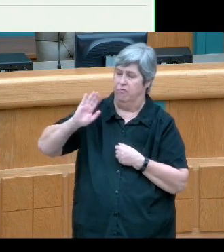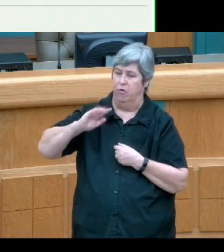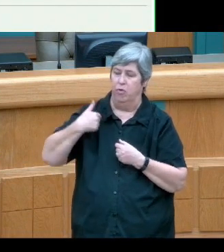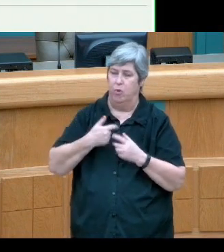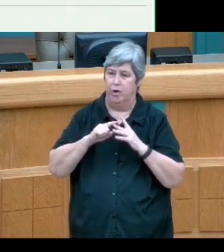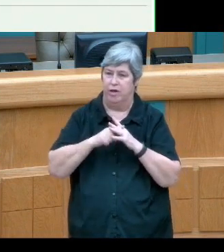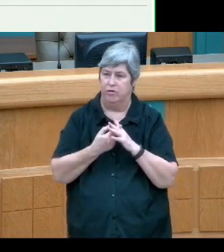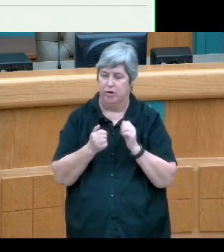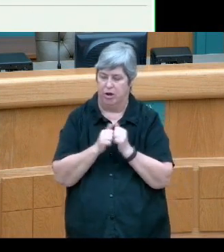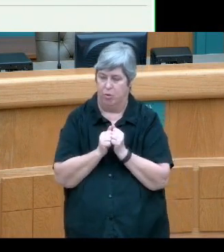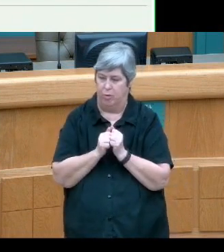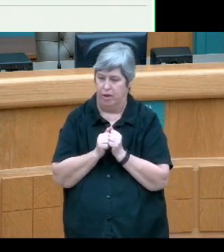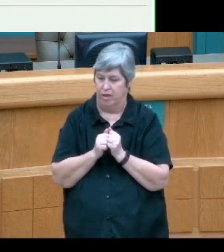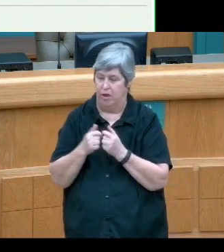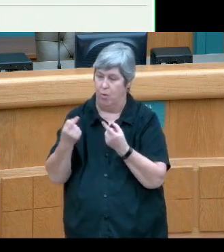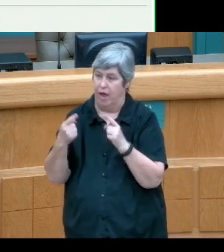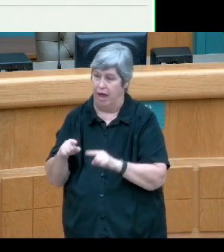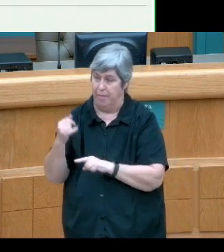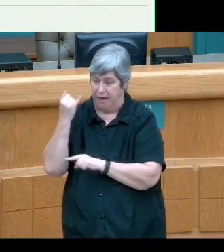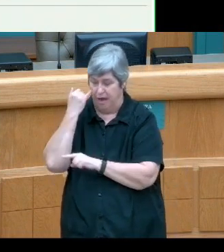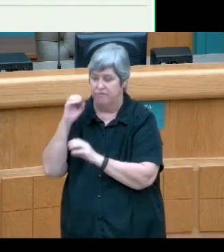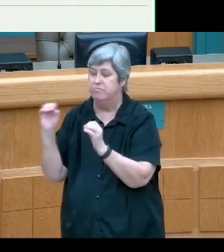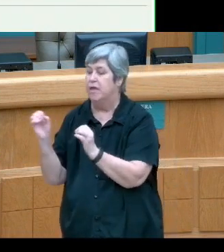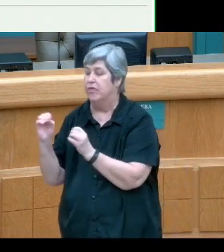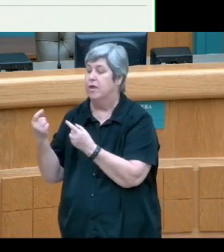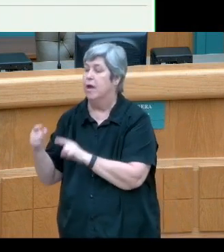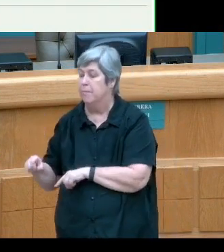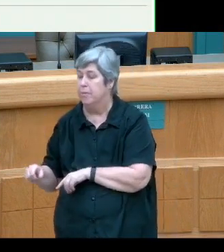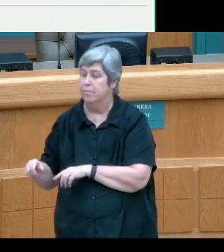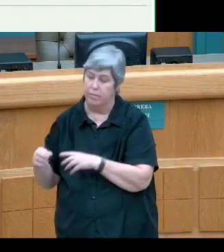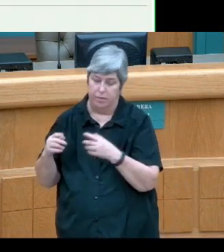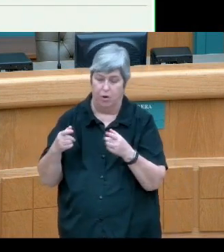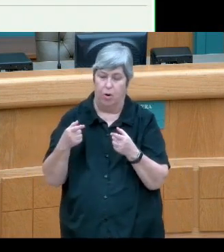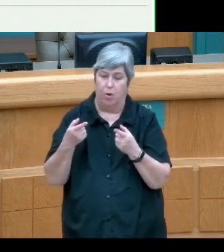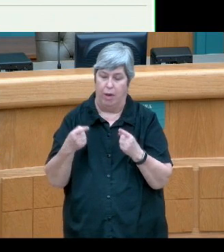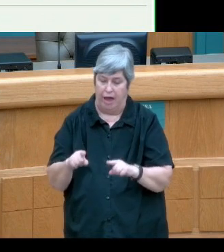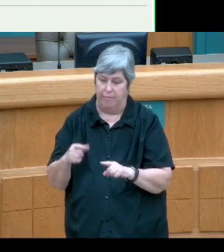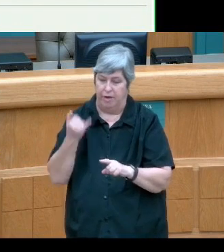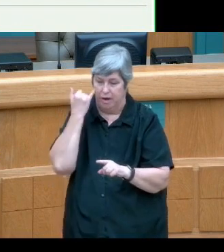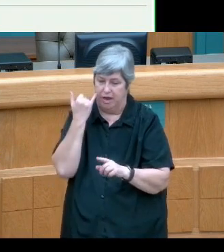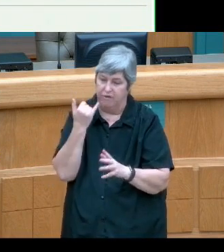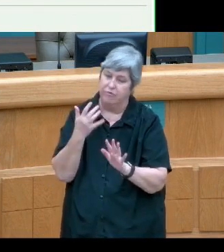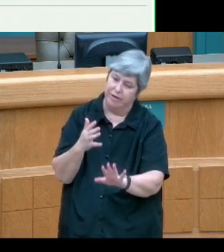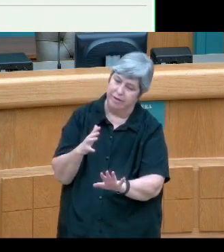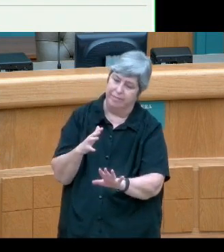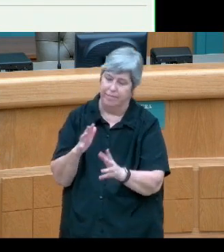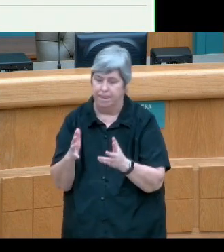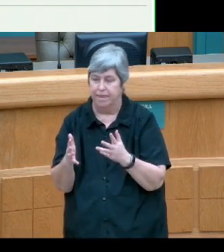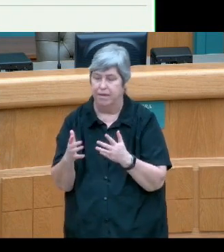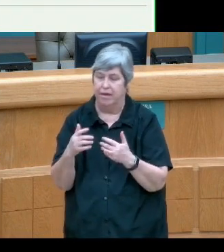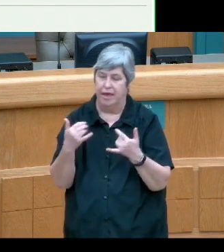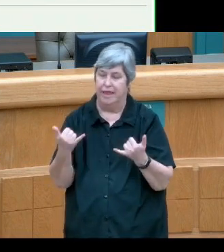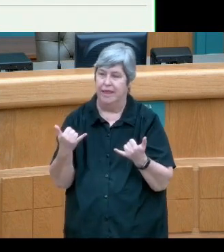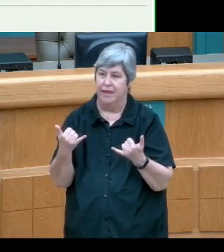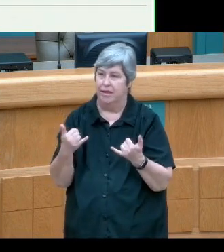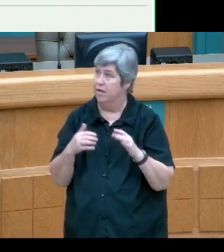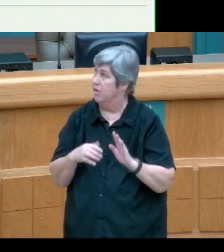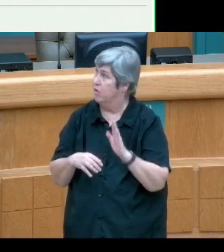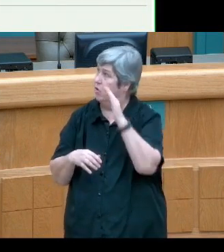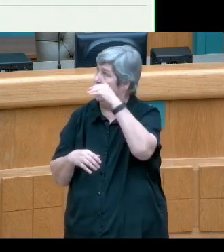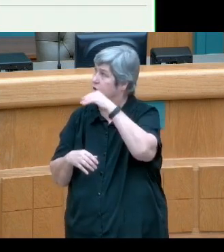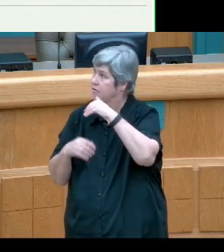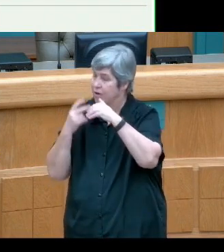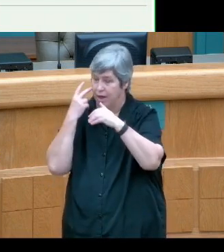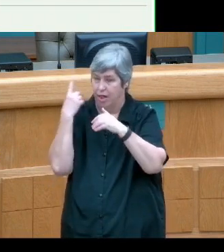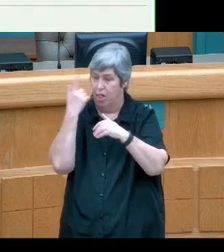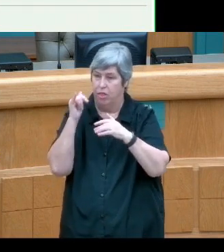with the scenario of what happens if we don't do anything, or what happens if we back off on all the restrictions. And this curve that you see right now